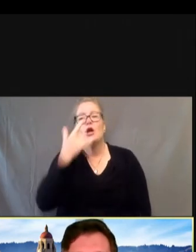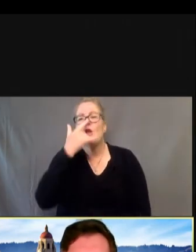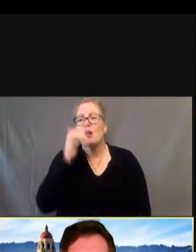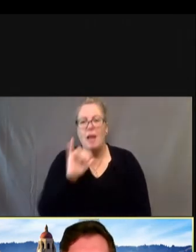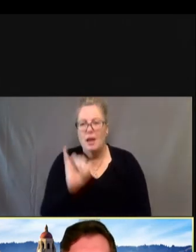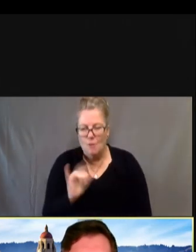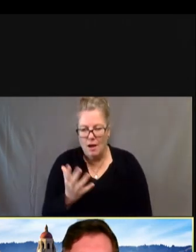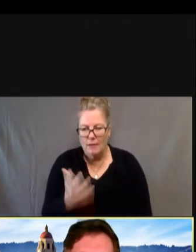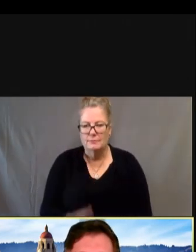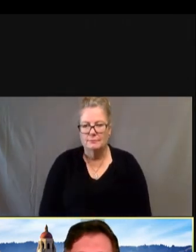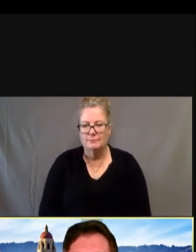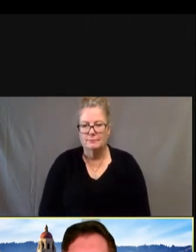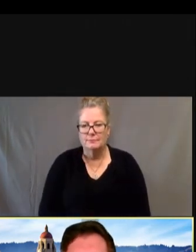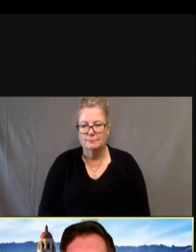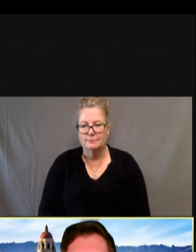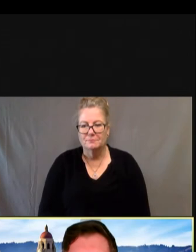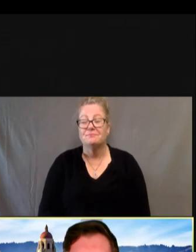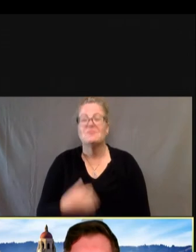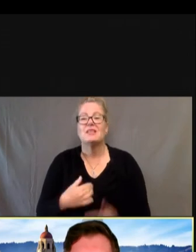Zainab.